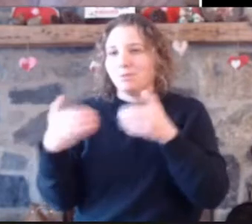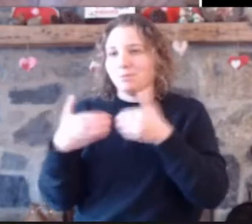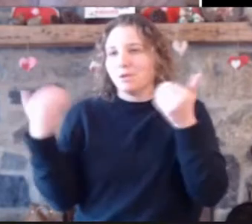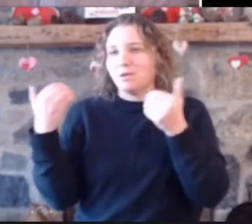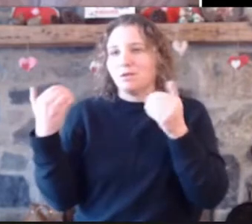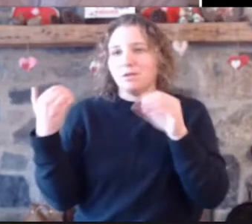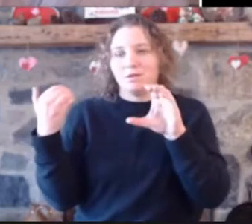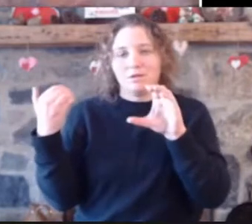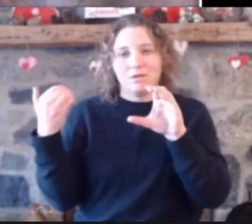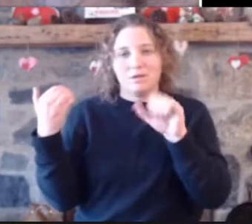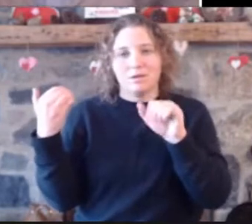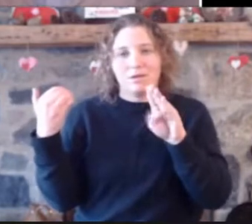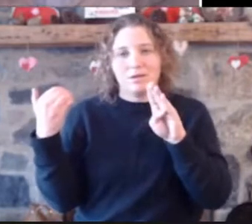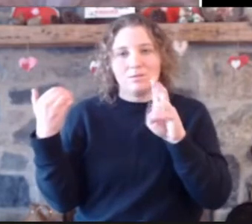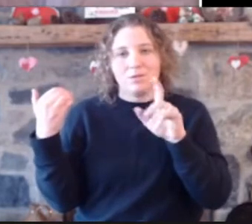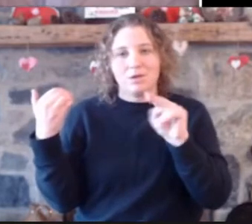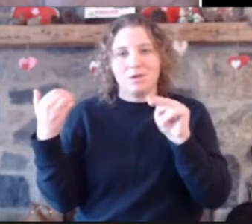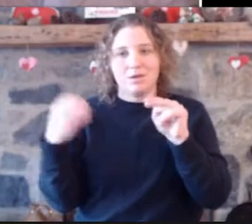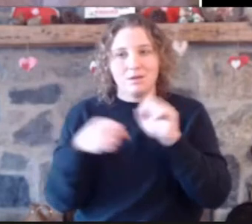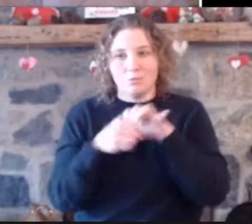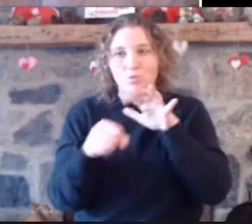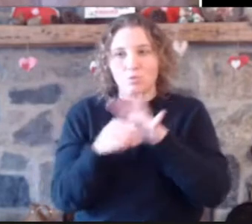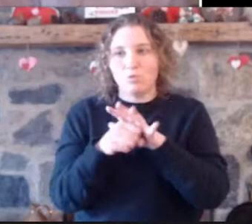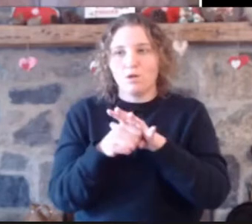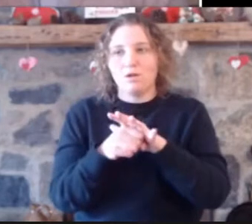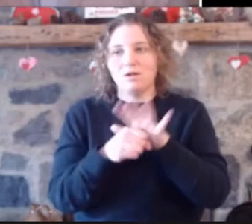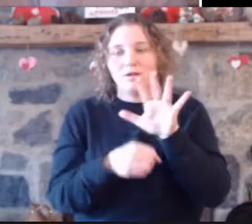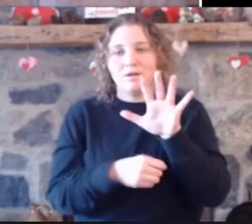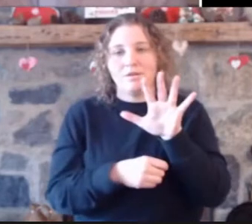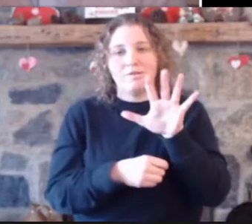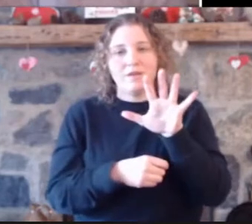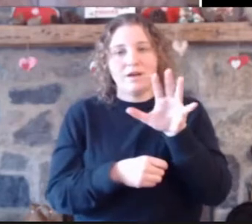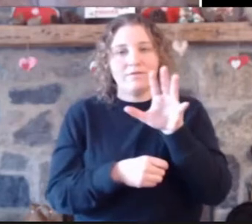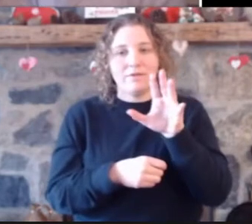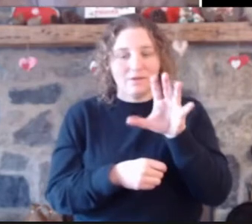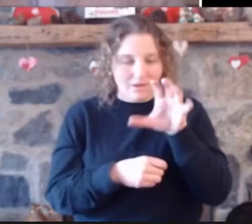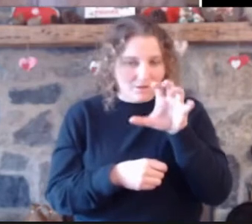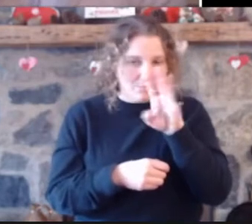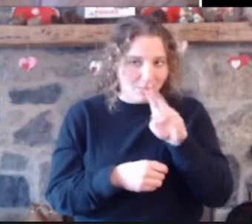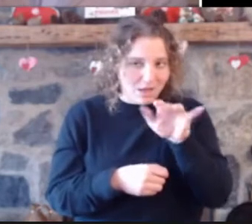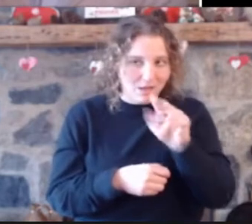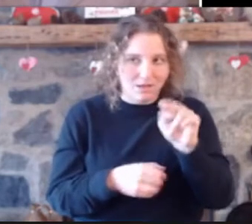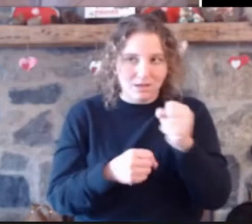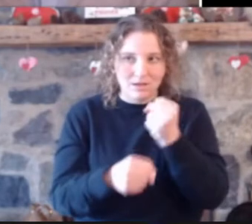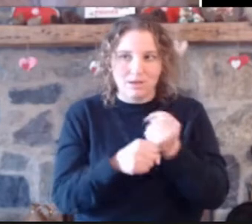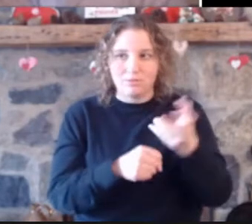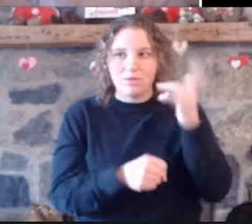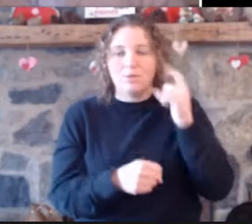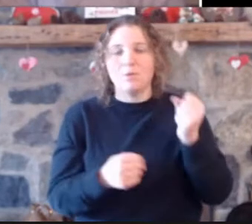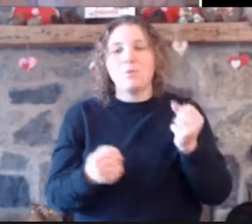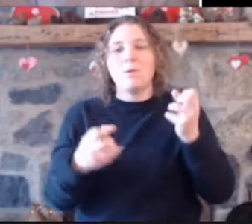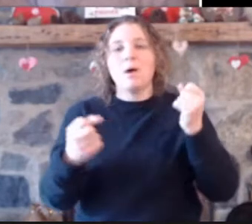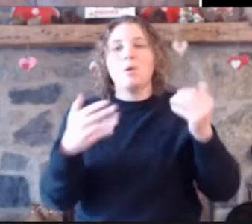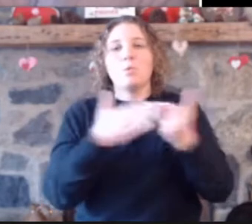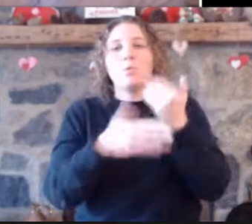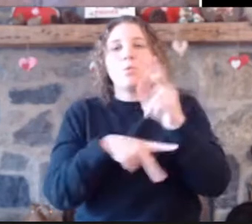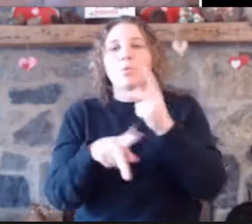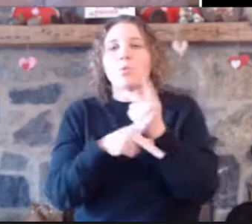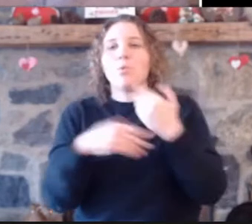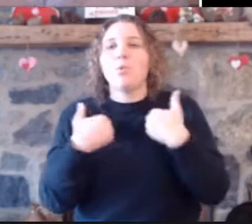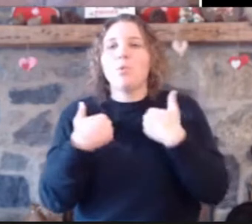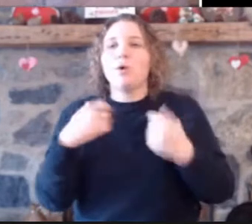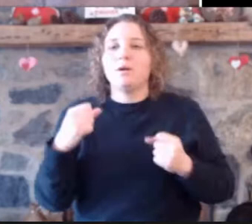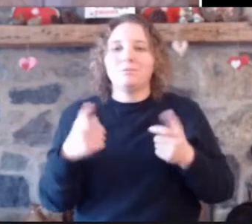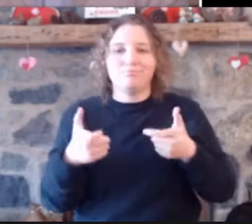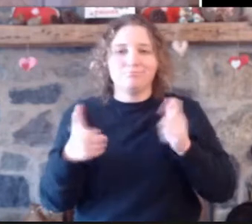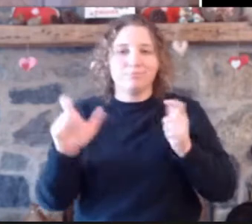the Cambrian explosion over 500 million years ago, when great numbers of new species suddenly appeared,